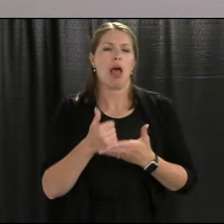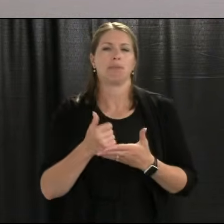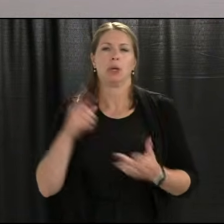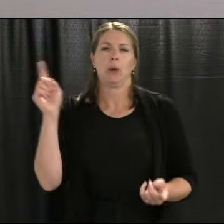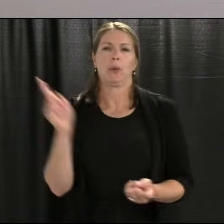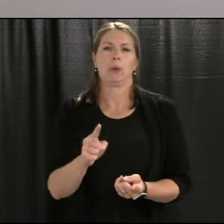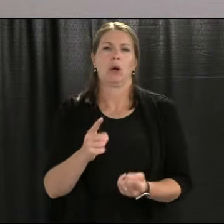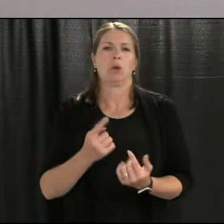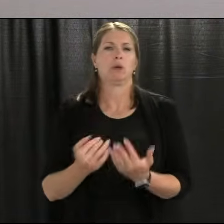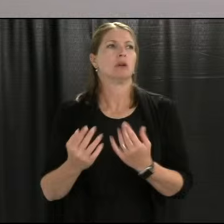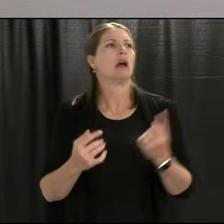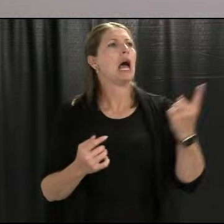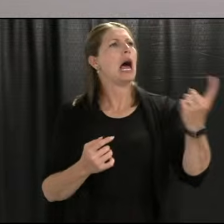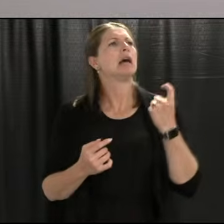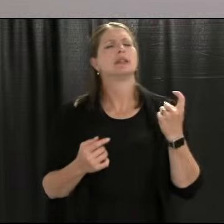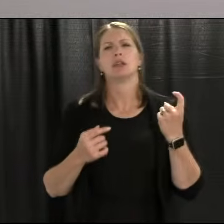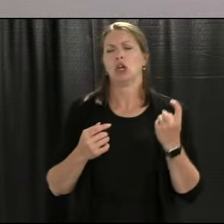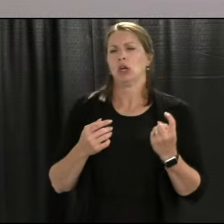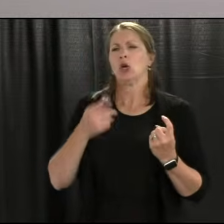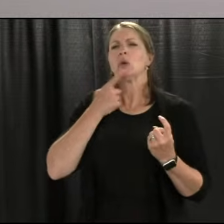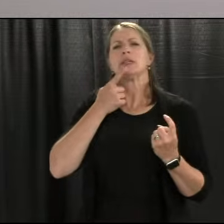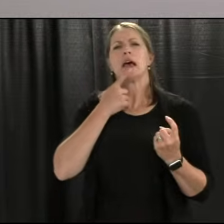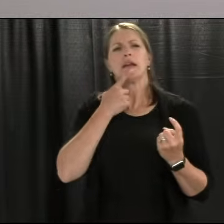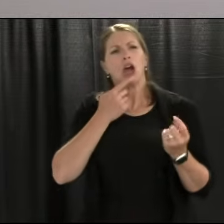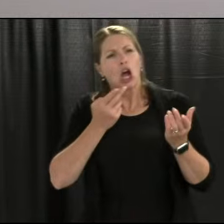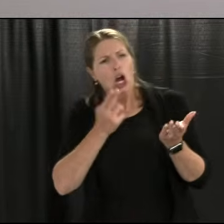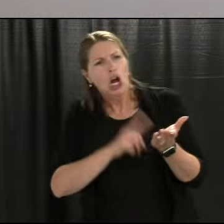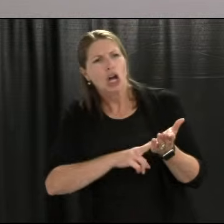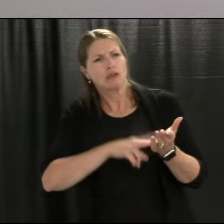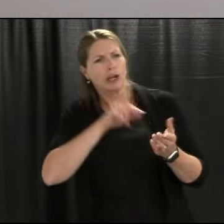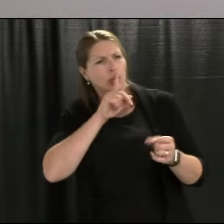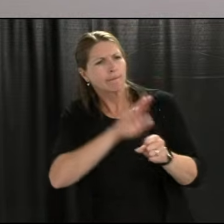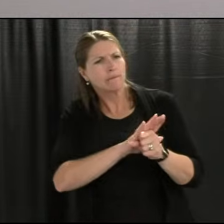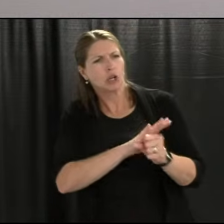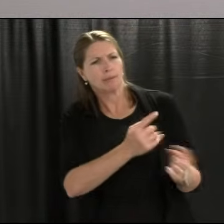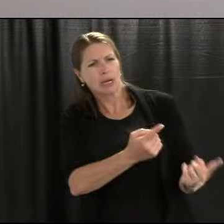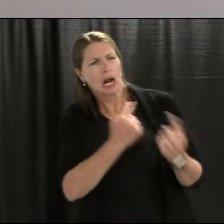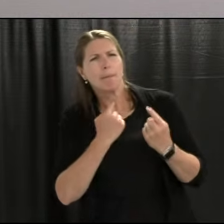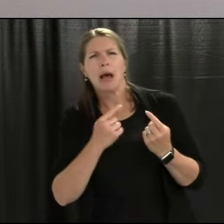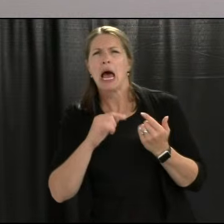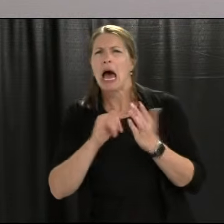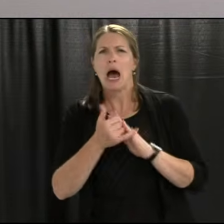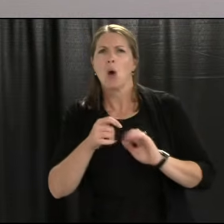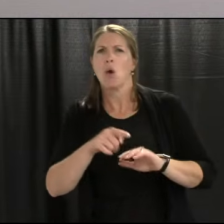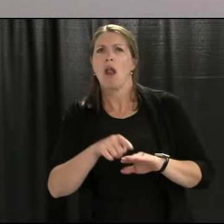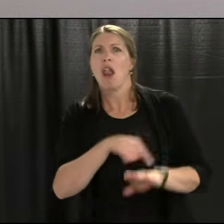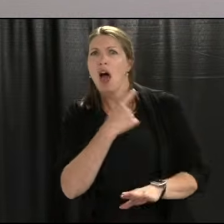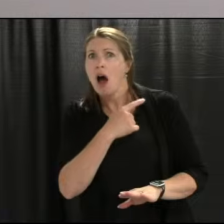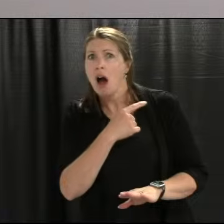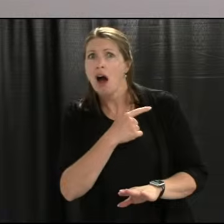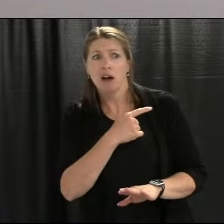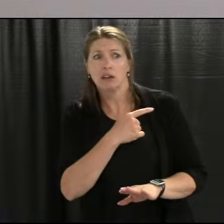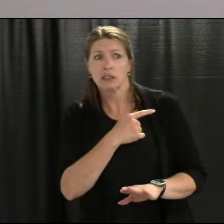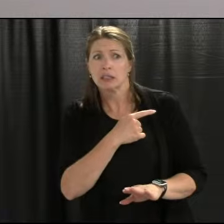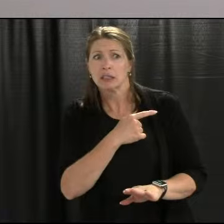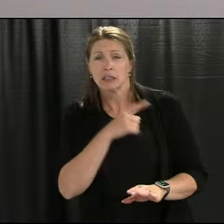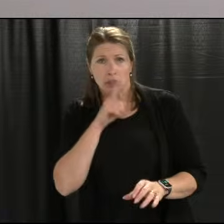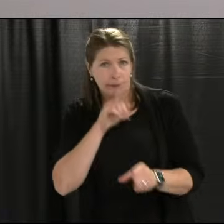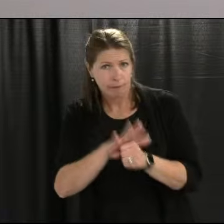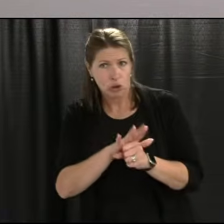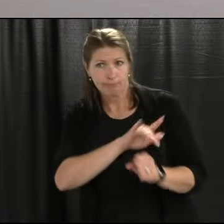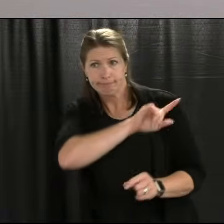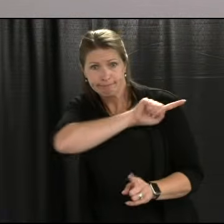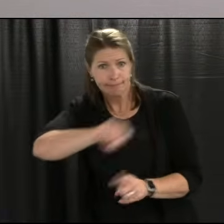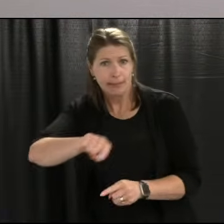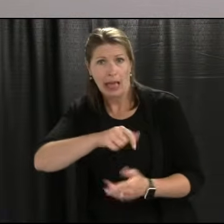say procured, what is the length of that procurement? How long are they here for? So some of these have been procured for a couple of weeks right now, and then